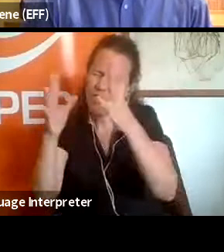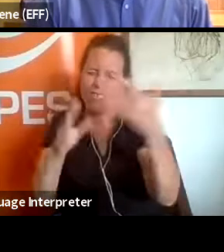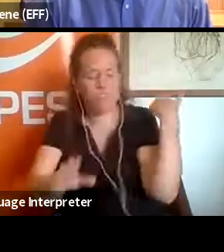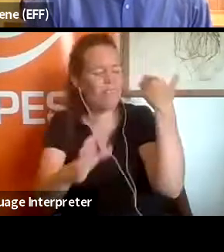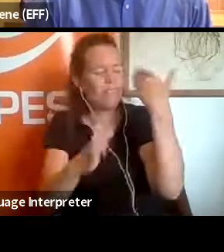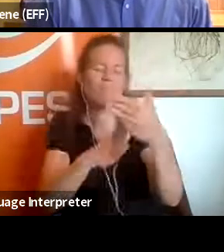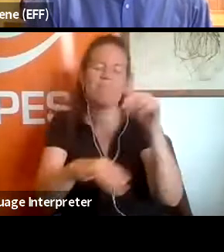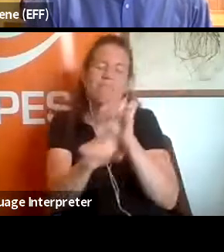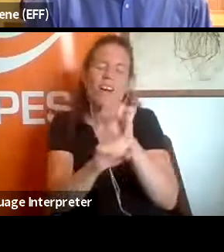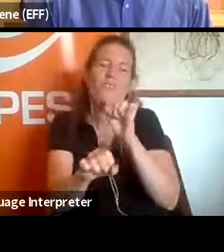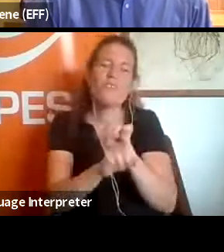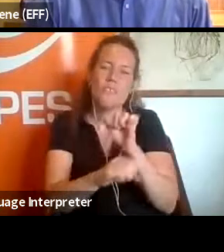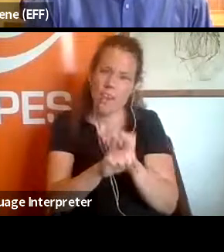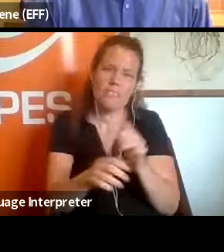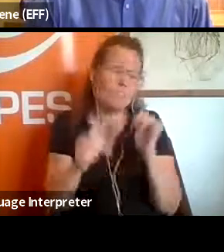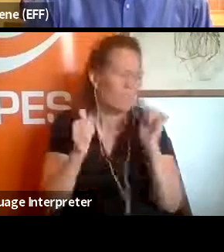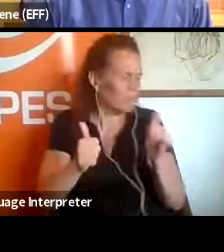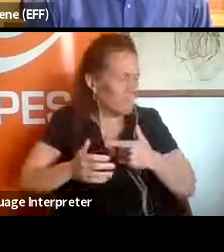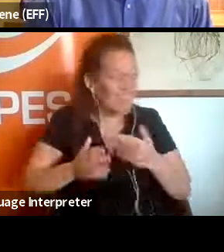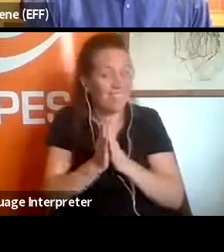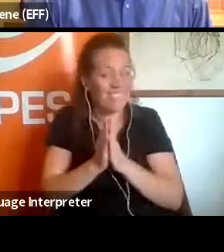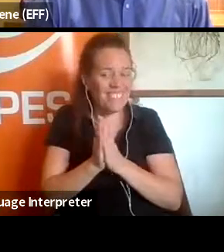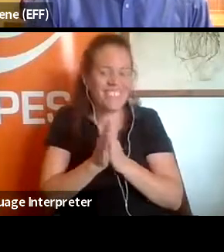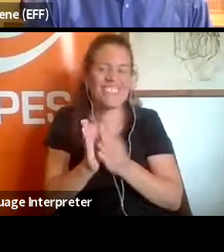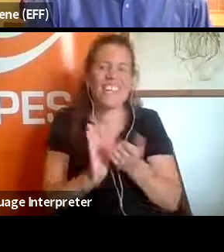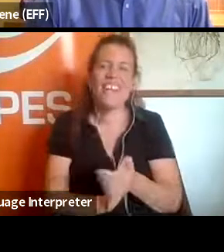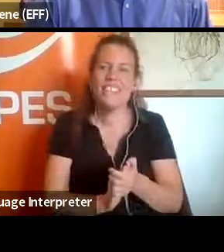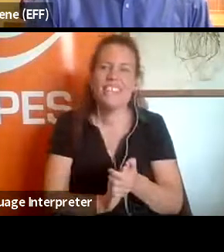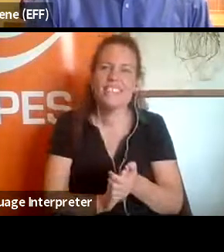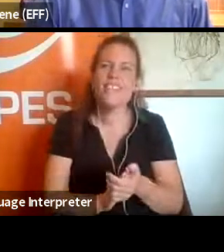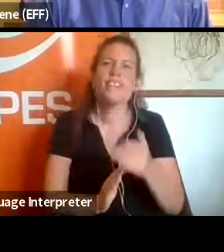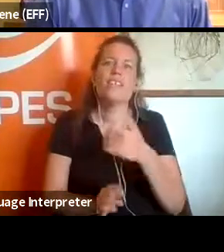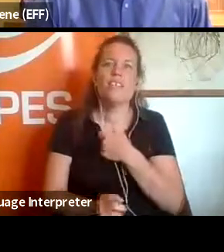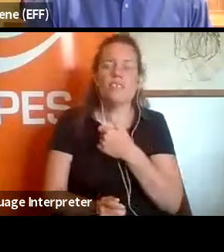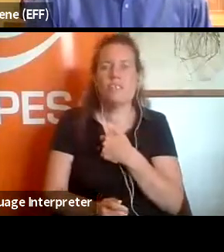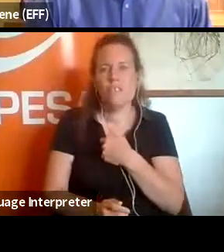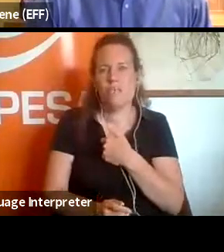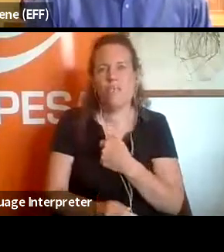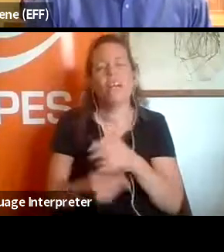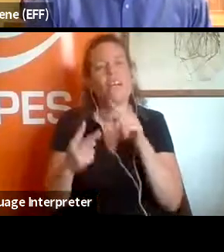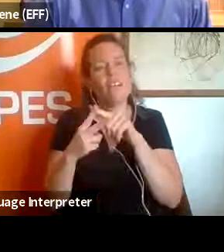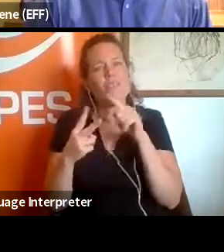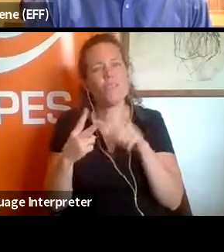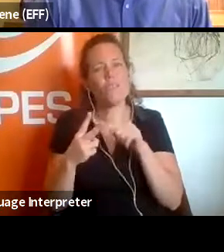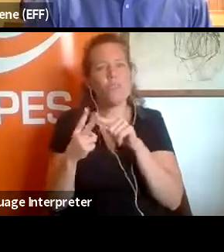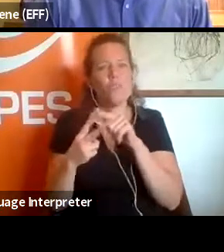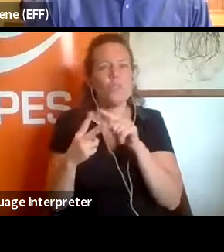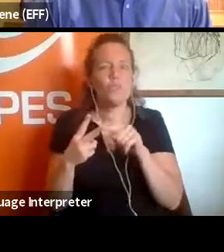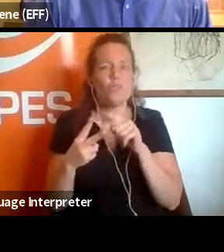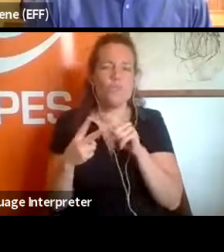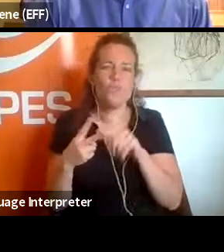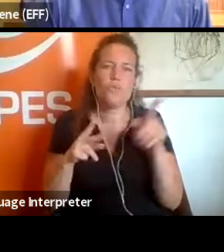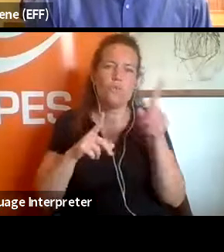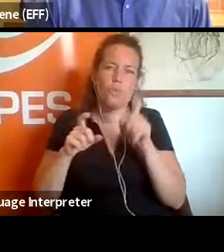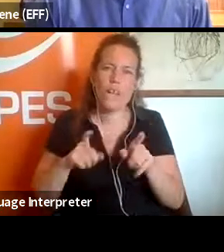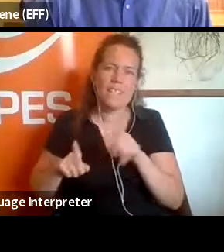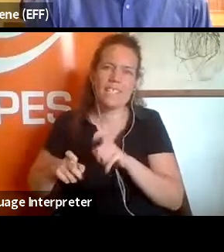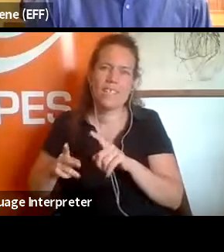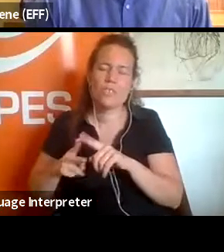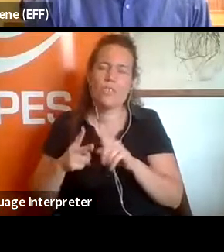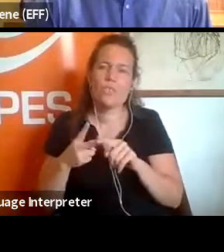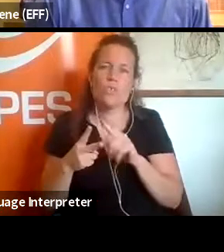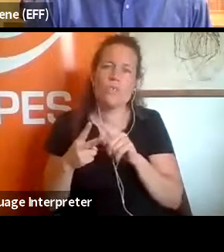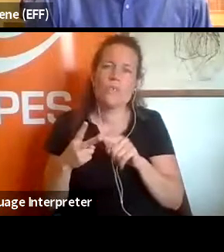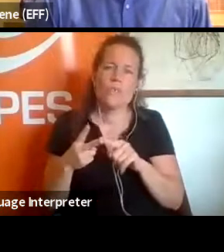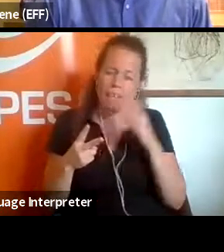Toolkits sound really exciting. I think I maybe just have two questions, and I understand if they can't be